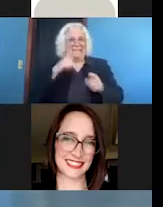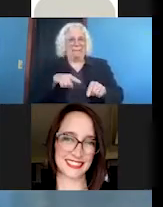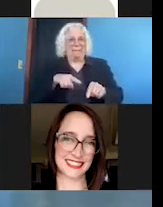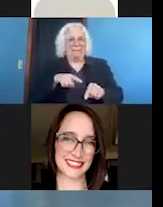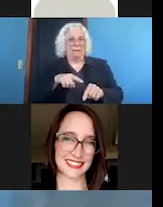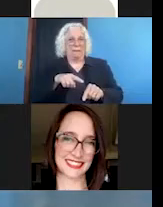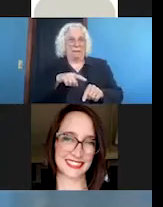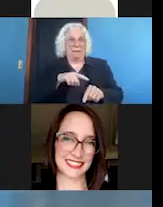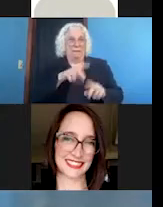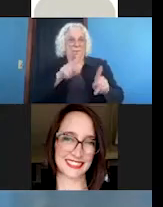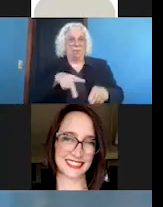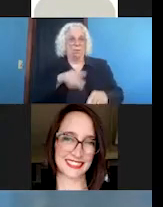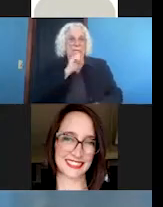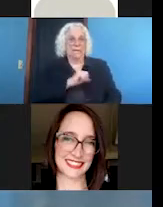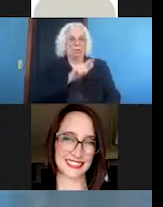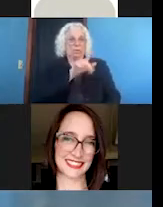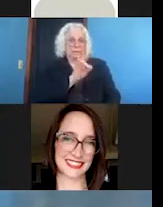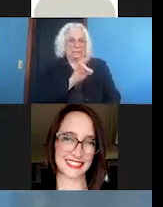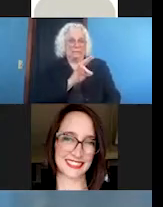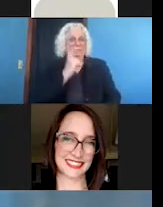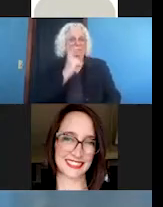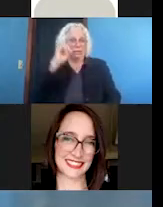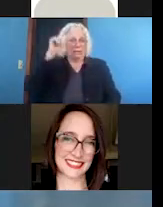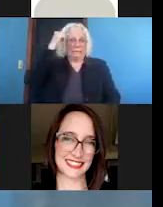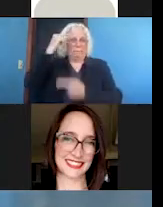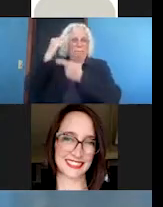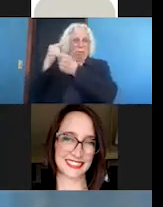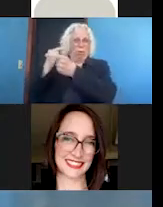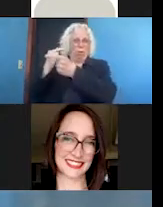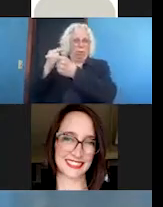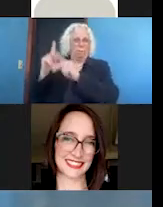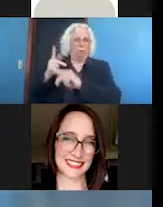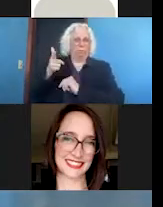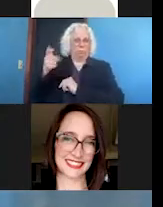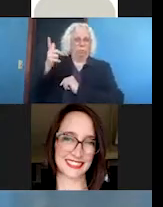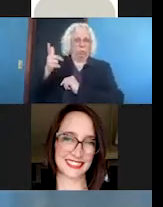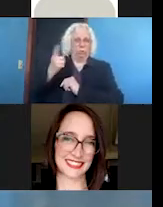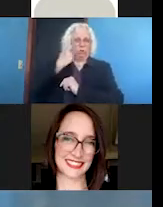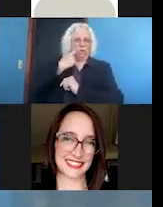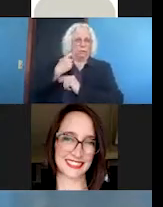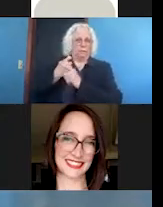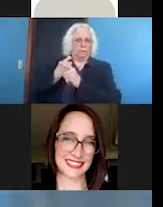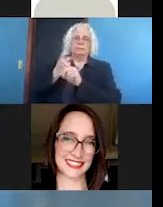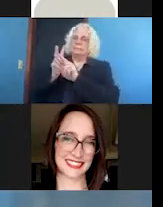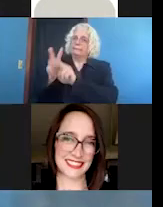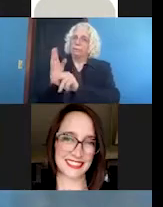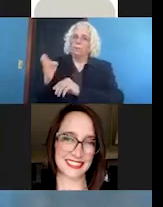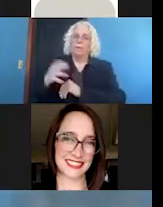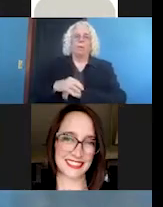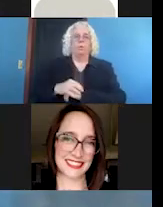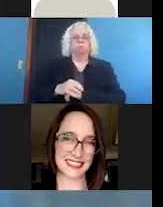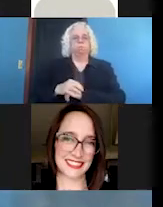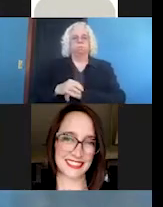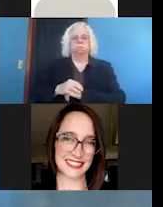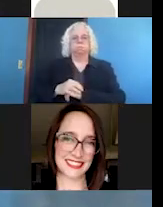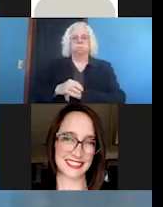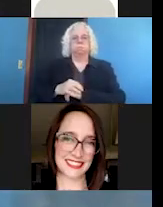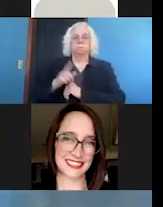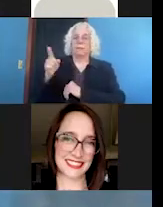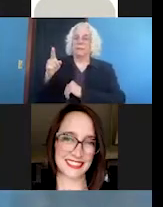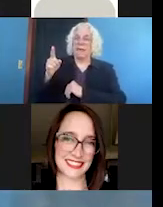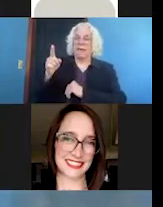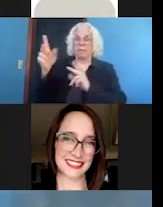27-year-old in St. Paul who was murdered, and the faith leader who delivered the